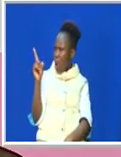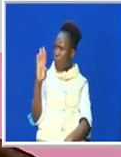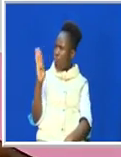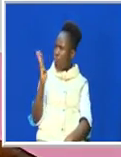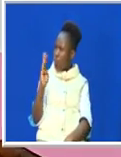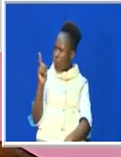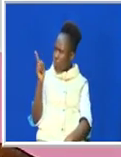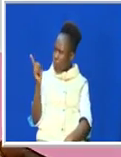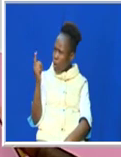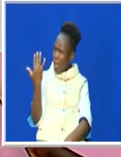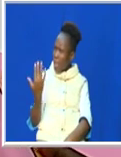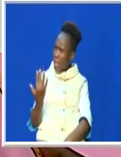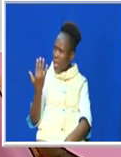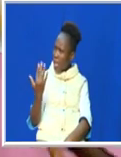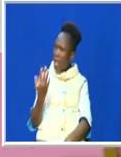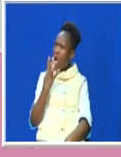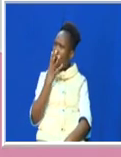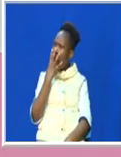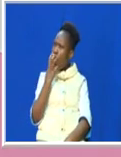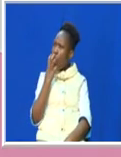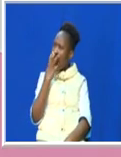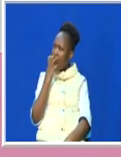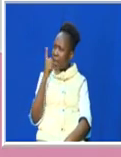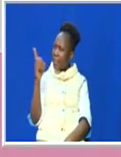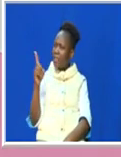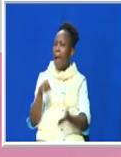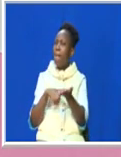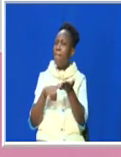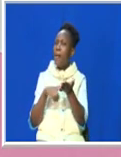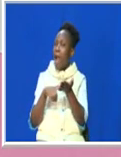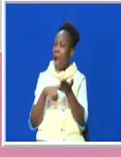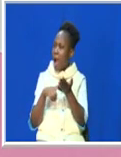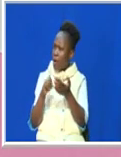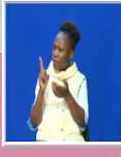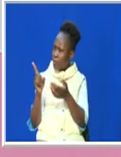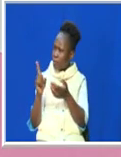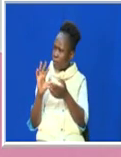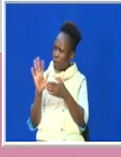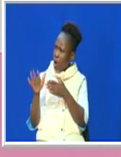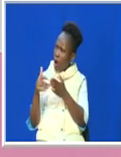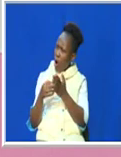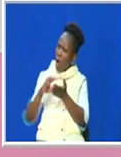green, orange, and brown. Now, these bottles